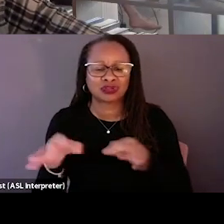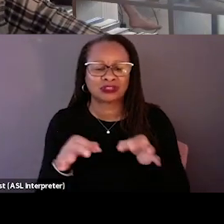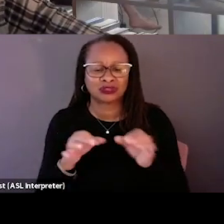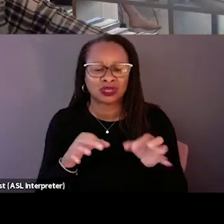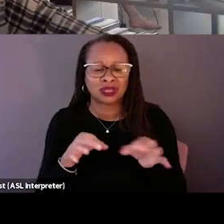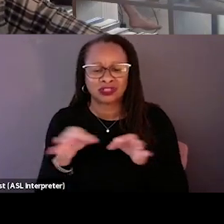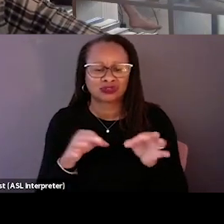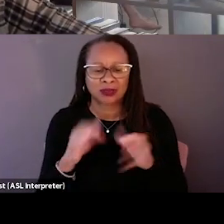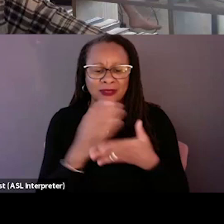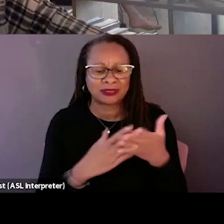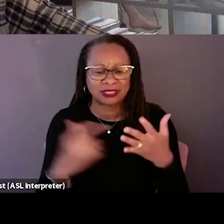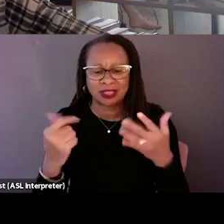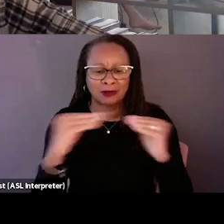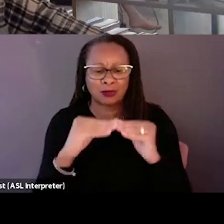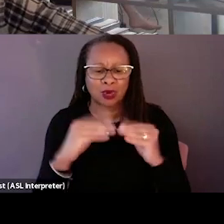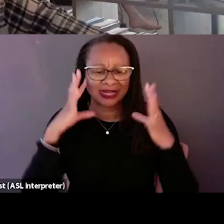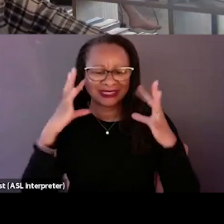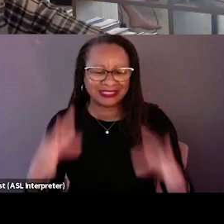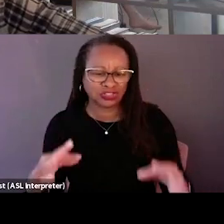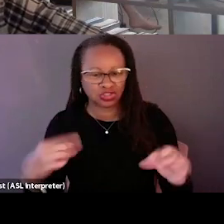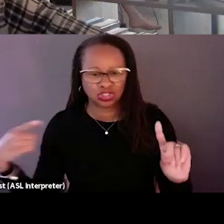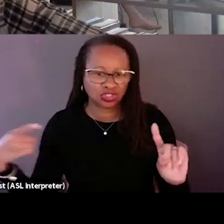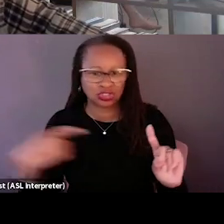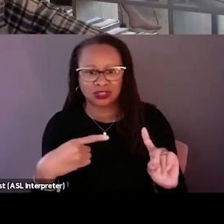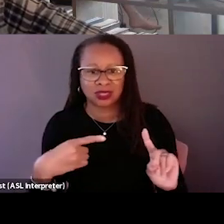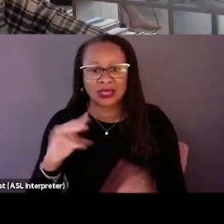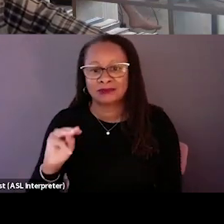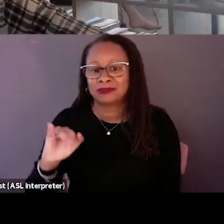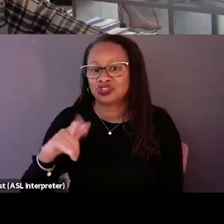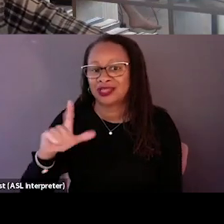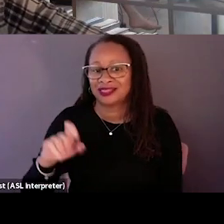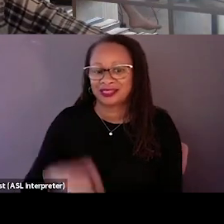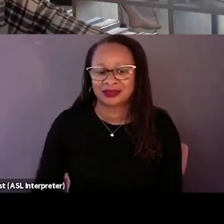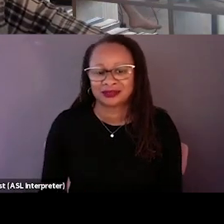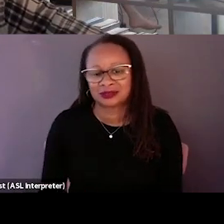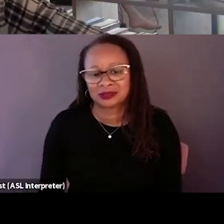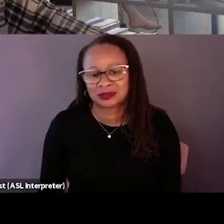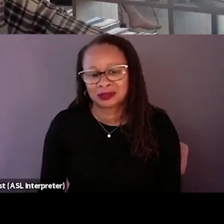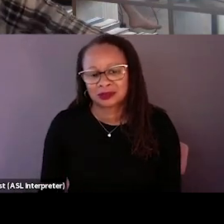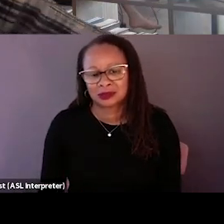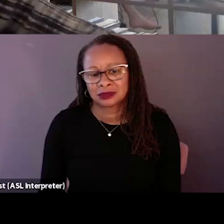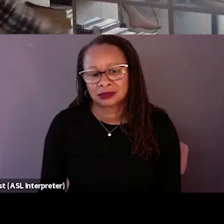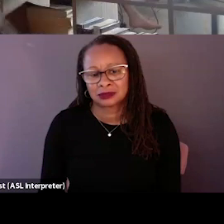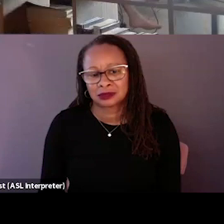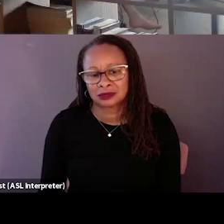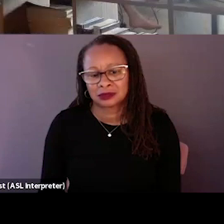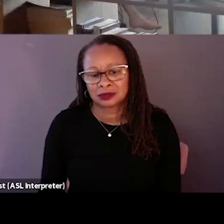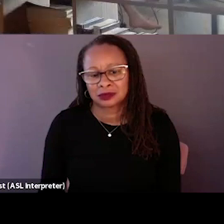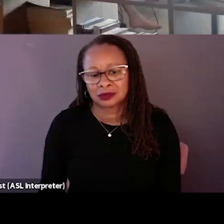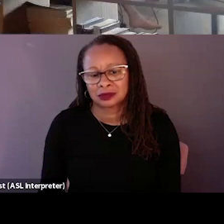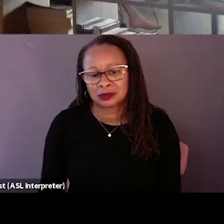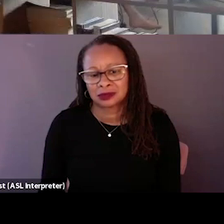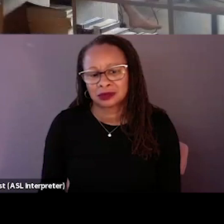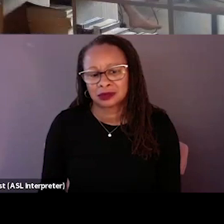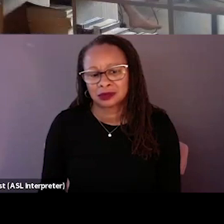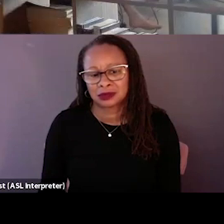more intention. Michéle? No, I think, yeah, that totally,